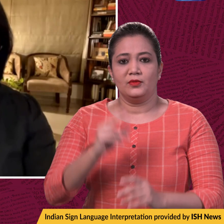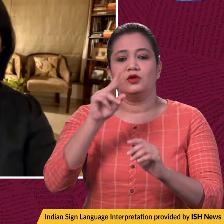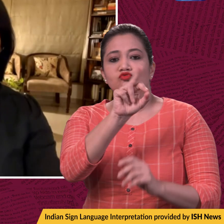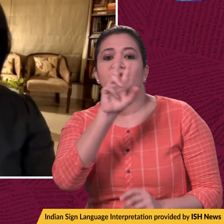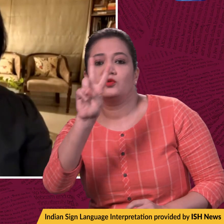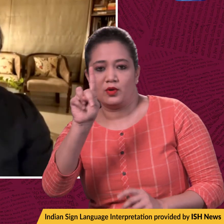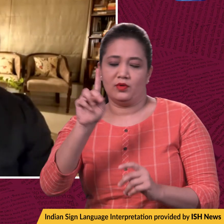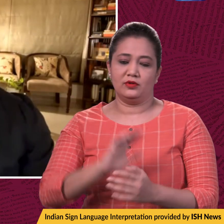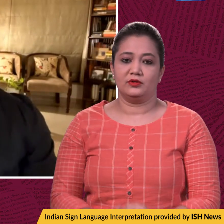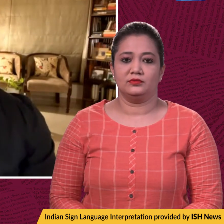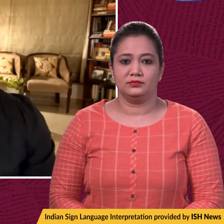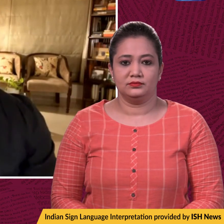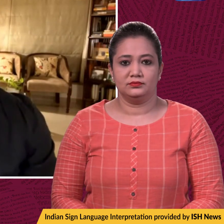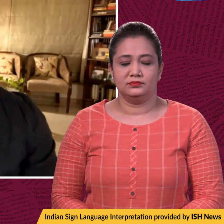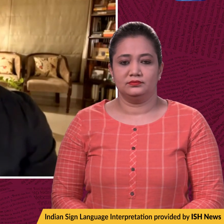the year 2021.